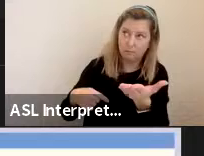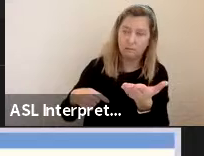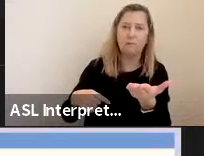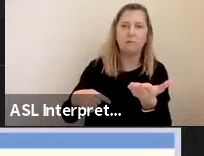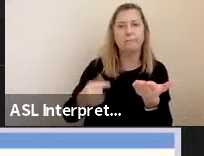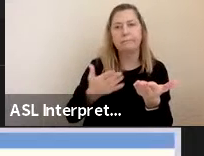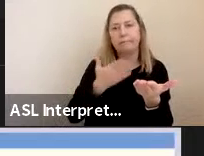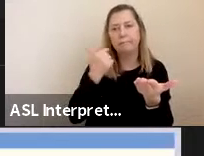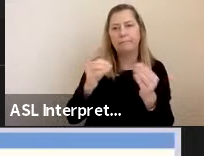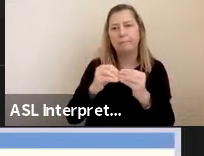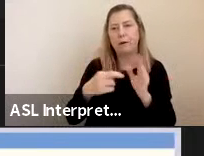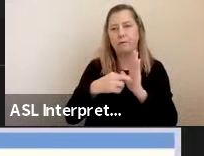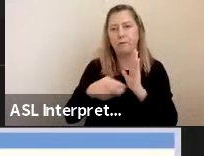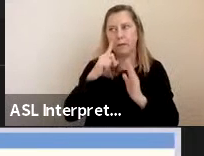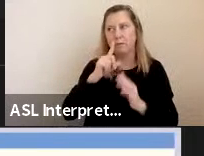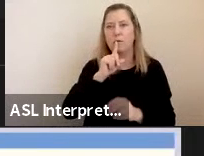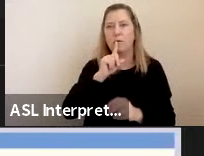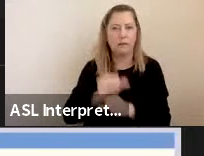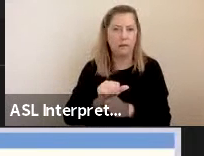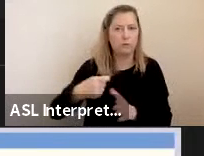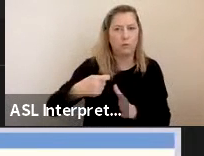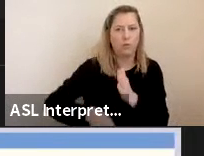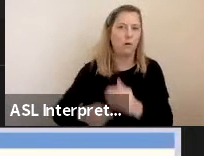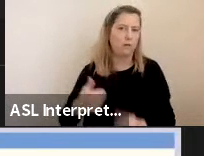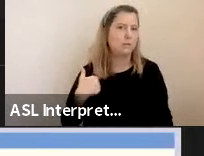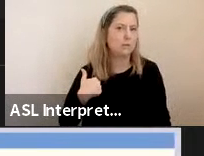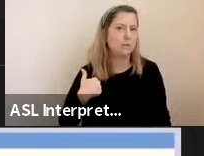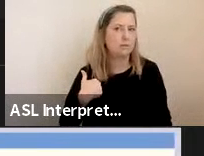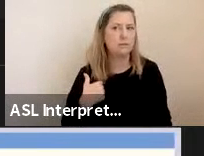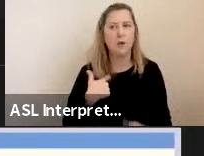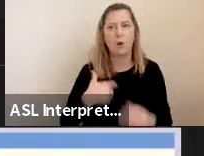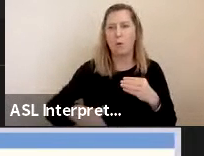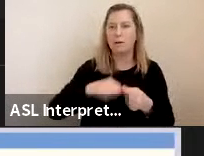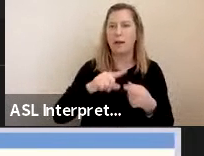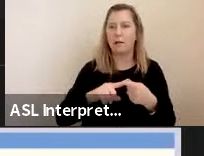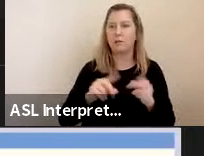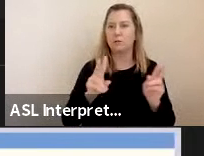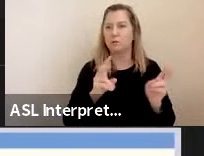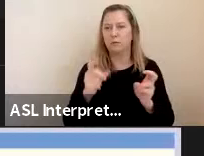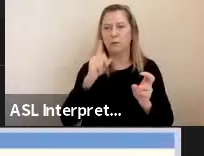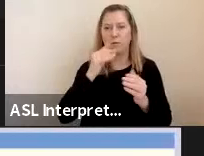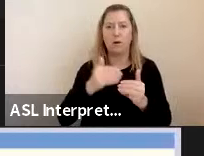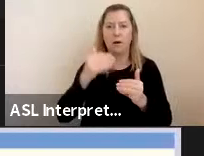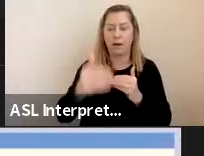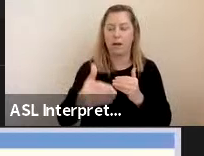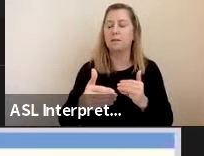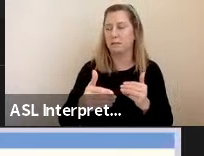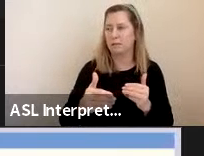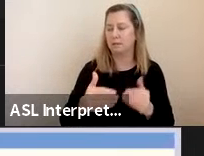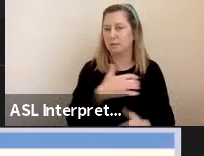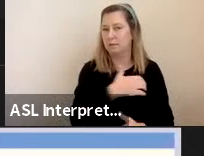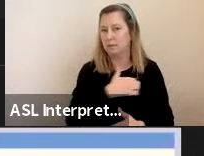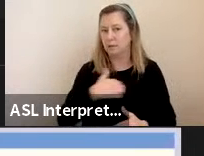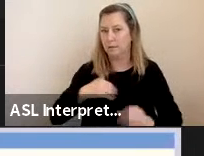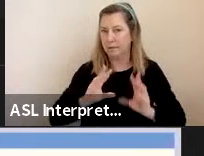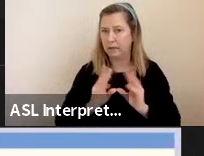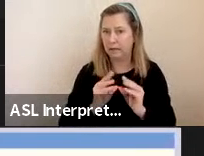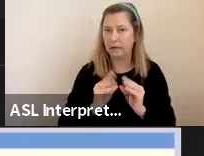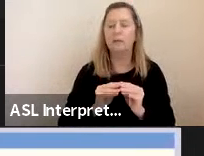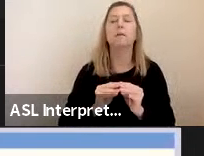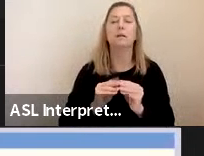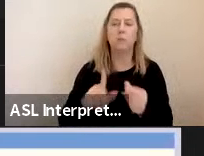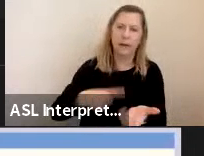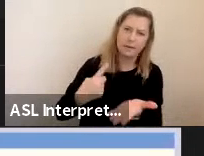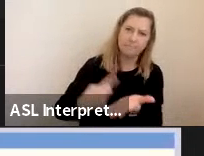better reflective of the costs that they have. So I would like to add that to the agenda for the next committee so that we can have that